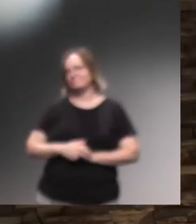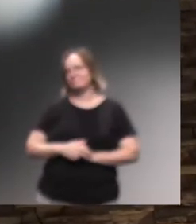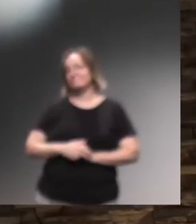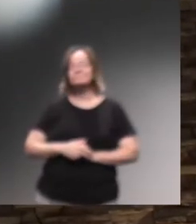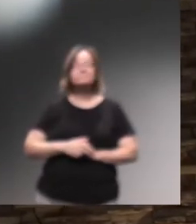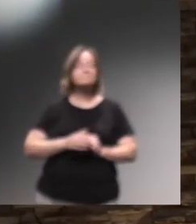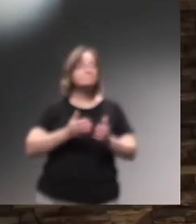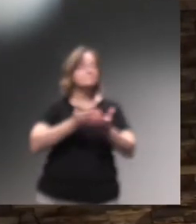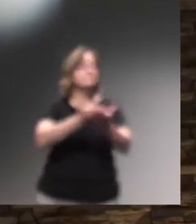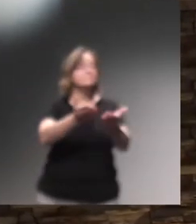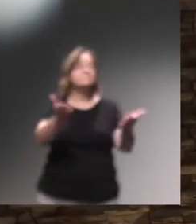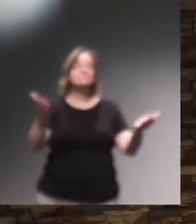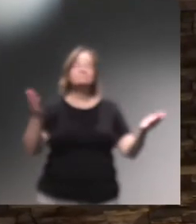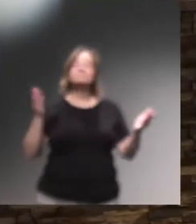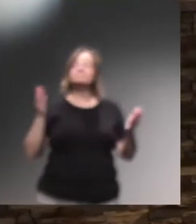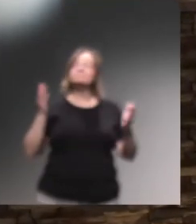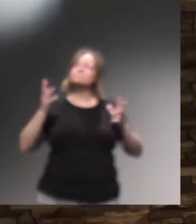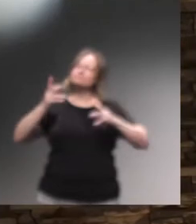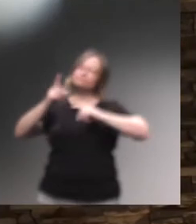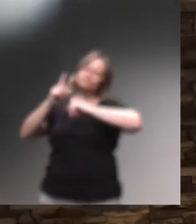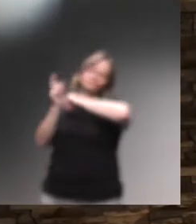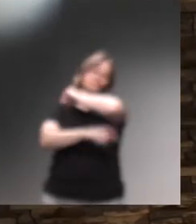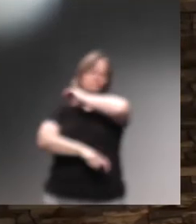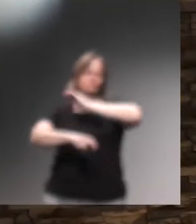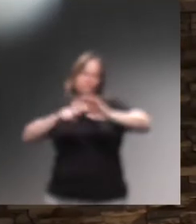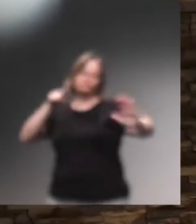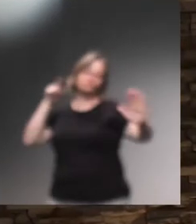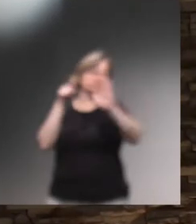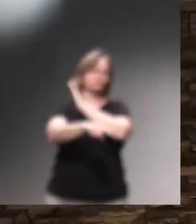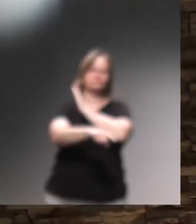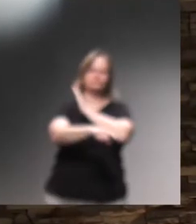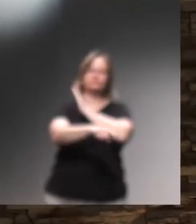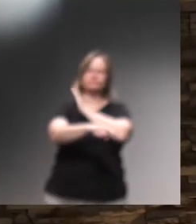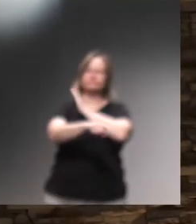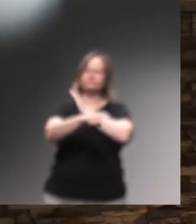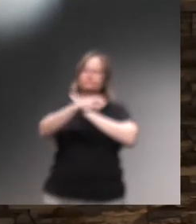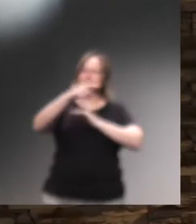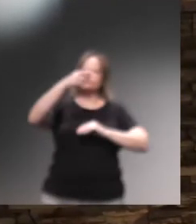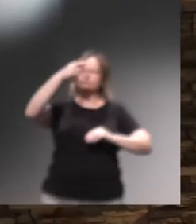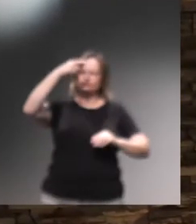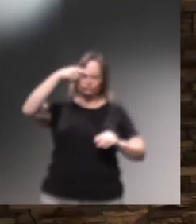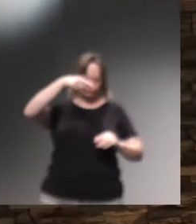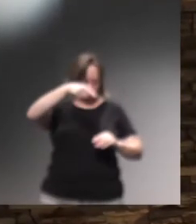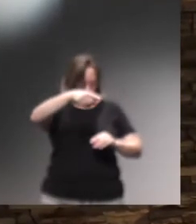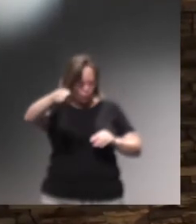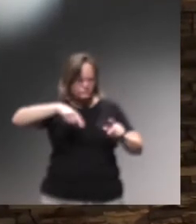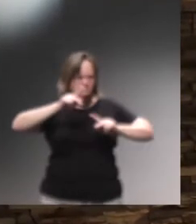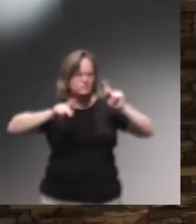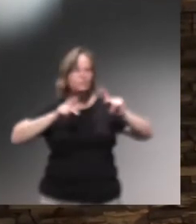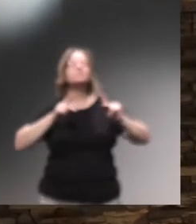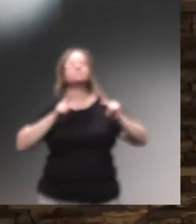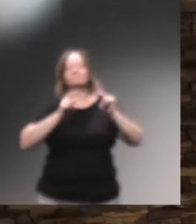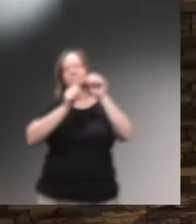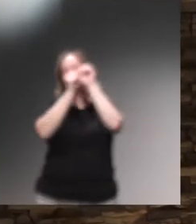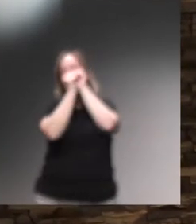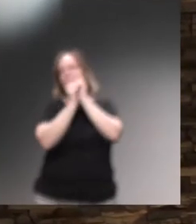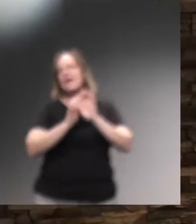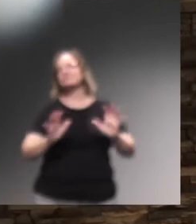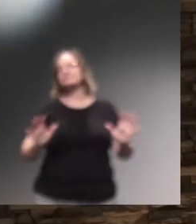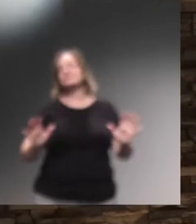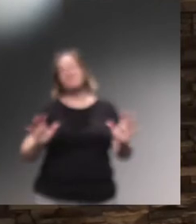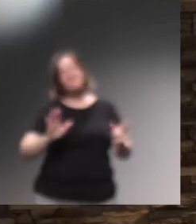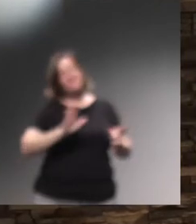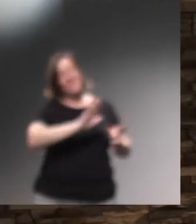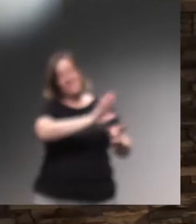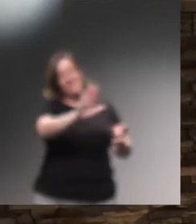Blessed are those who are persecuted for righteousness' sake, for theirs is the kingdom